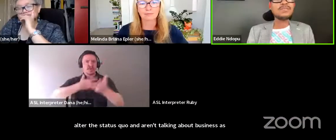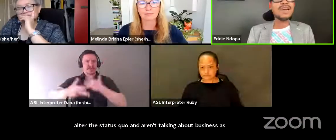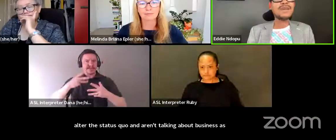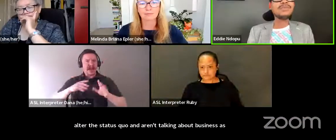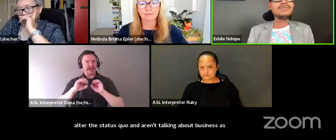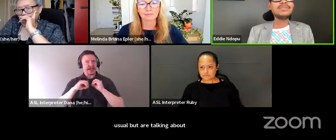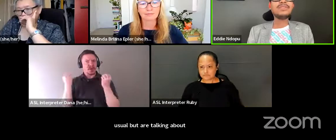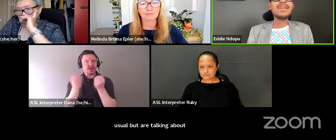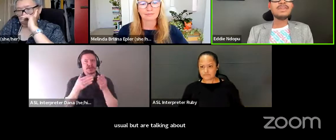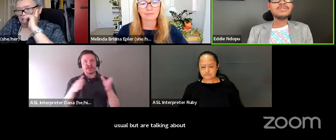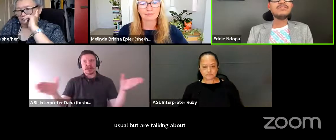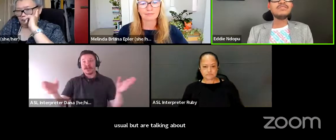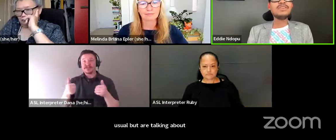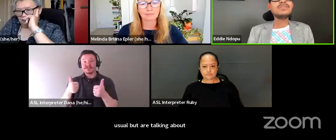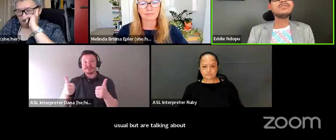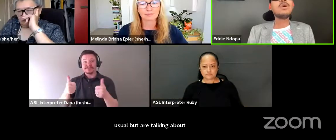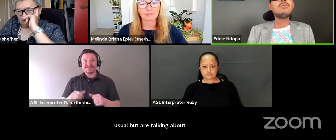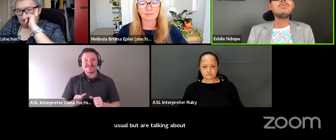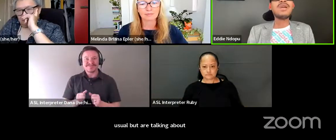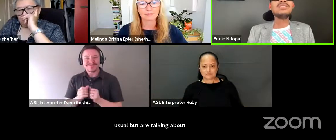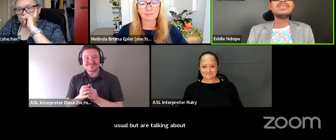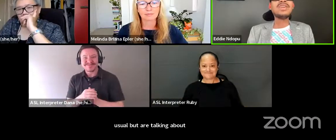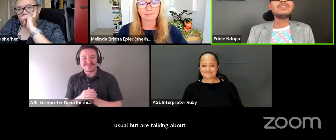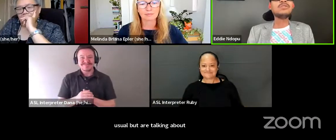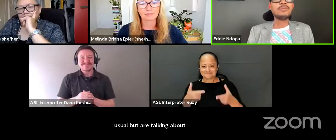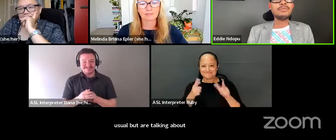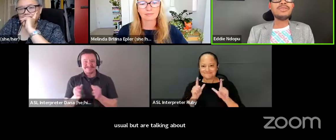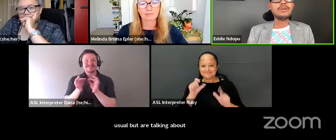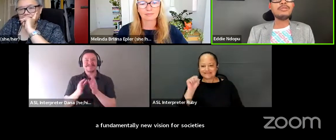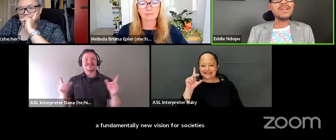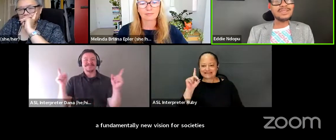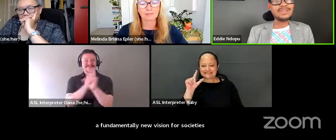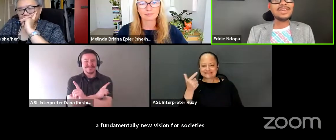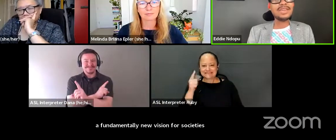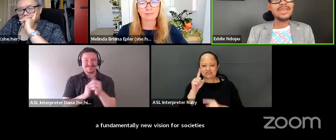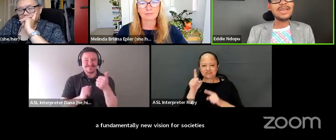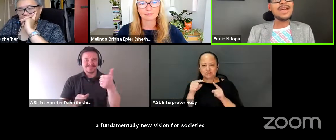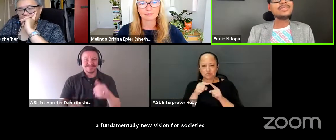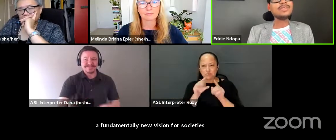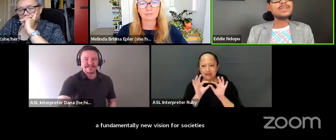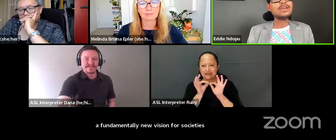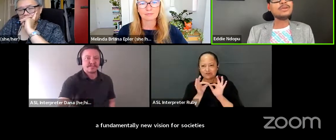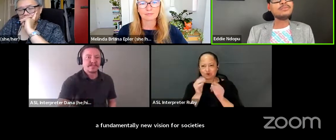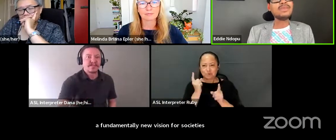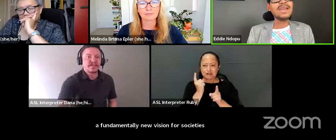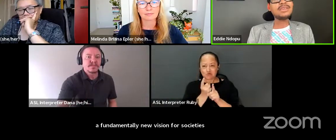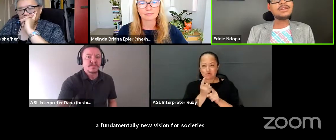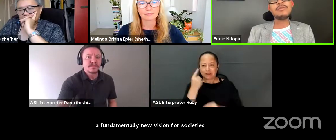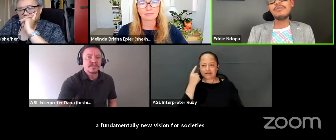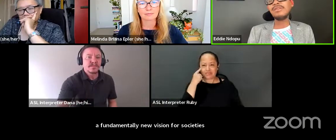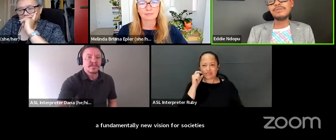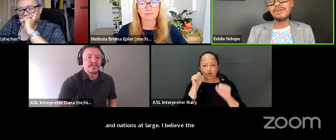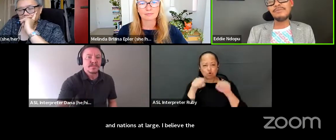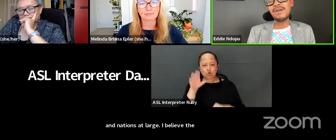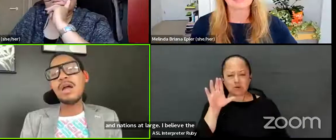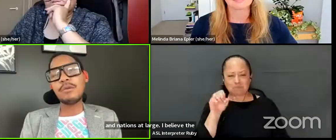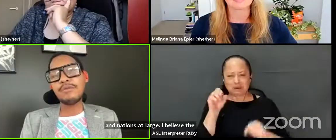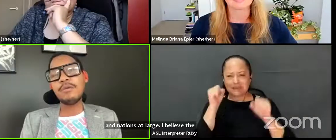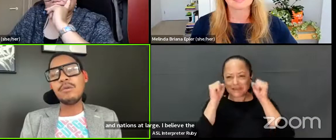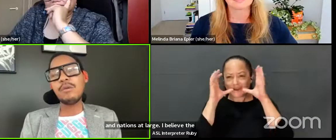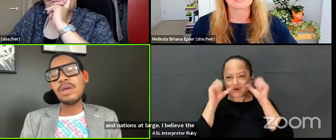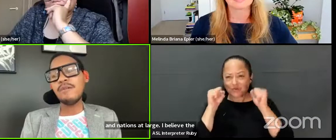large, right? And so I believe that the SDGs, when interpreted correctly, I think could be an